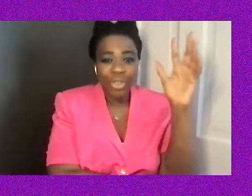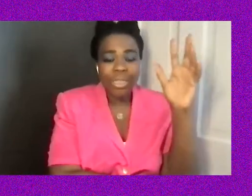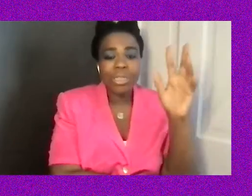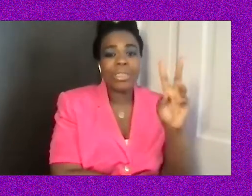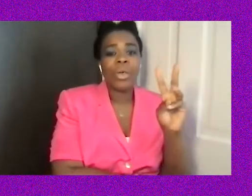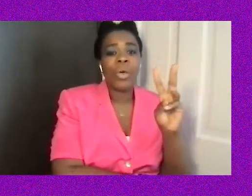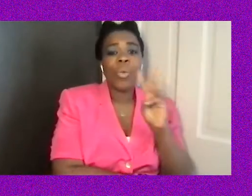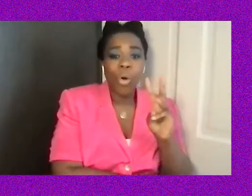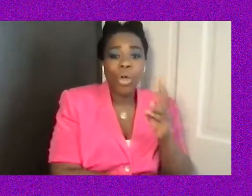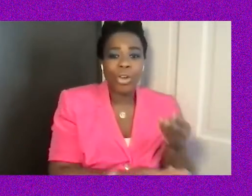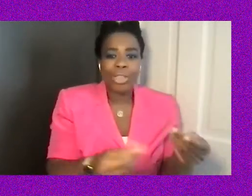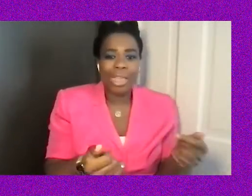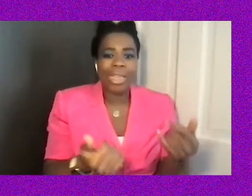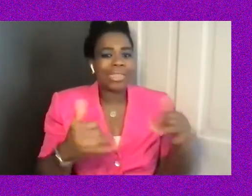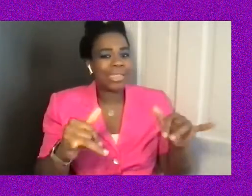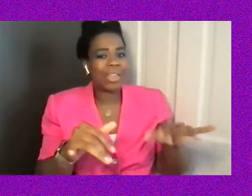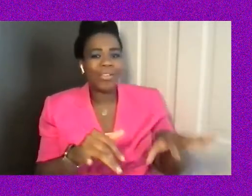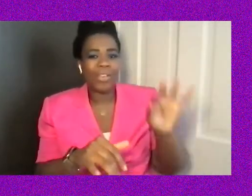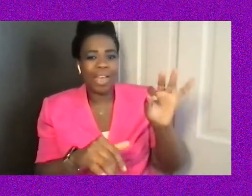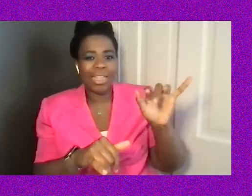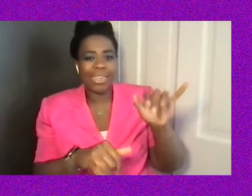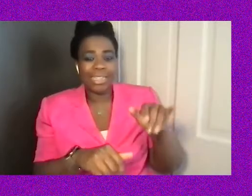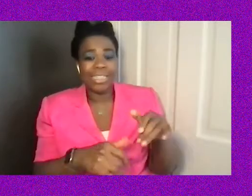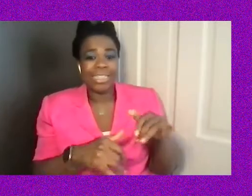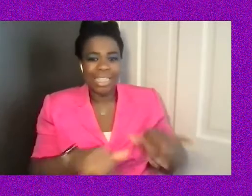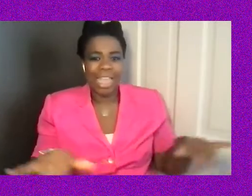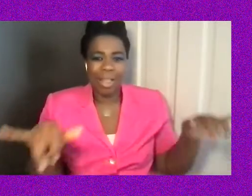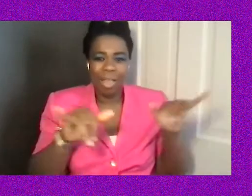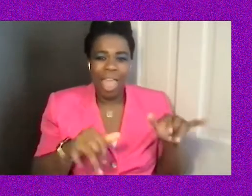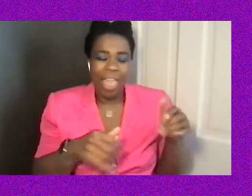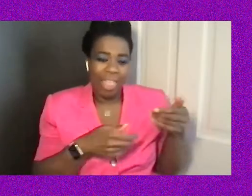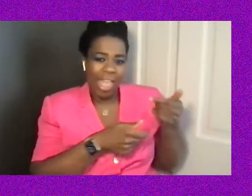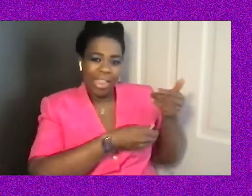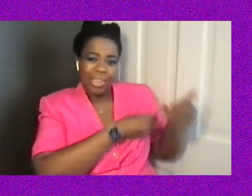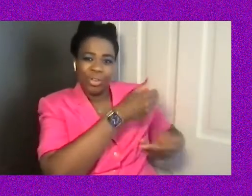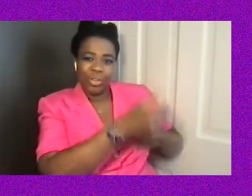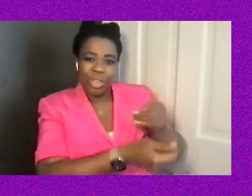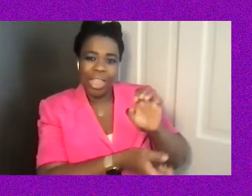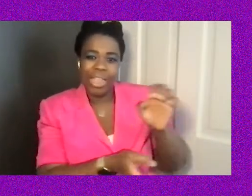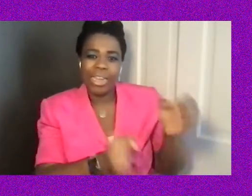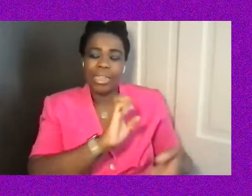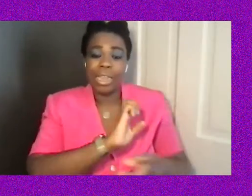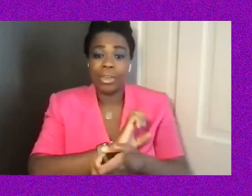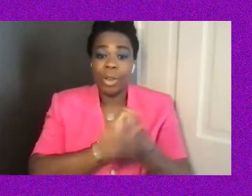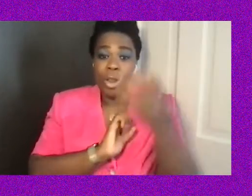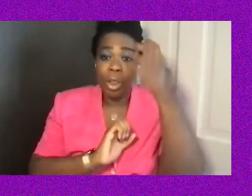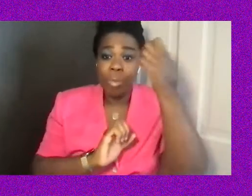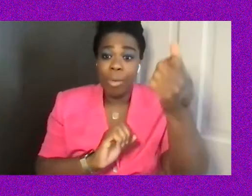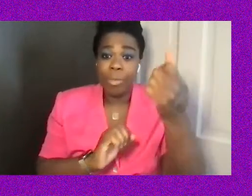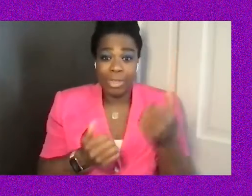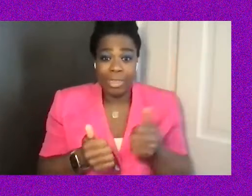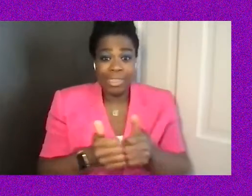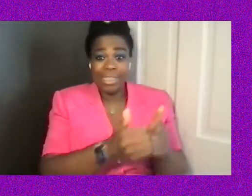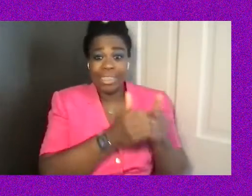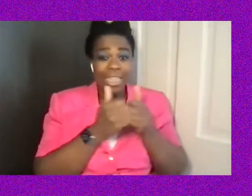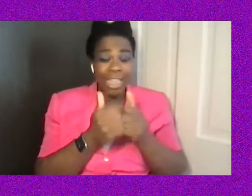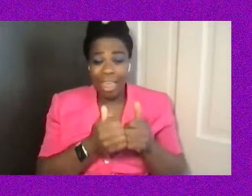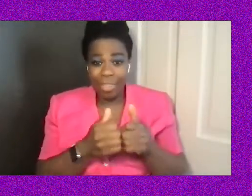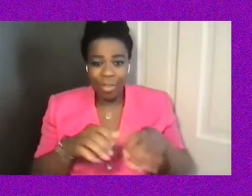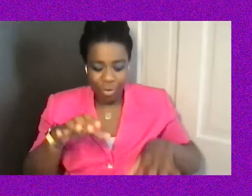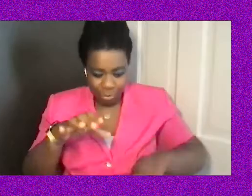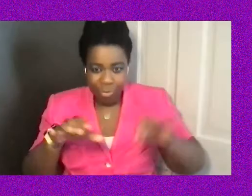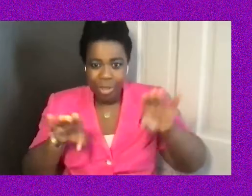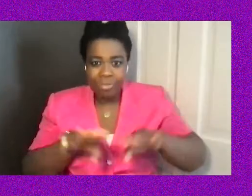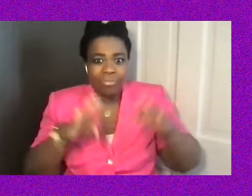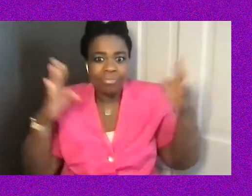and lands. What intergenerational, ancestral, and ecological memories can we unlock together? Let's see.